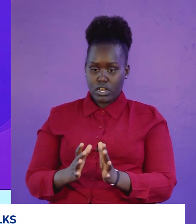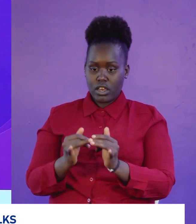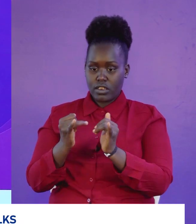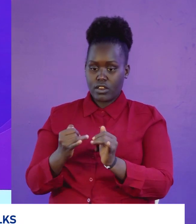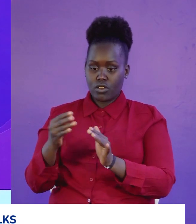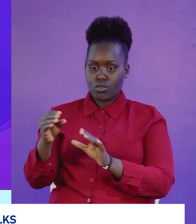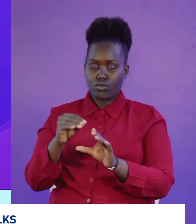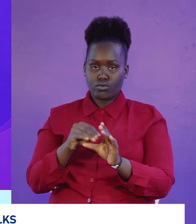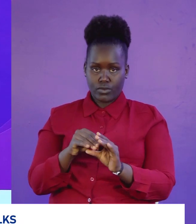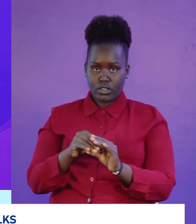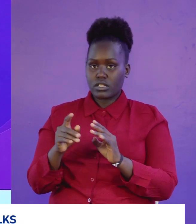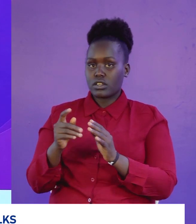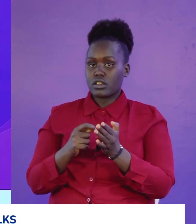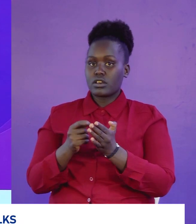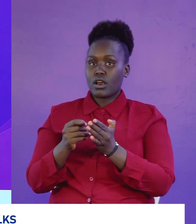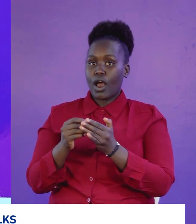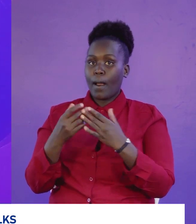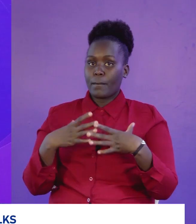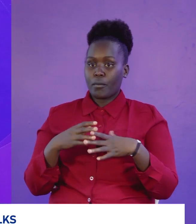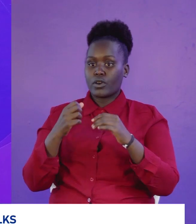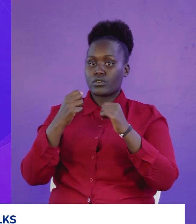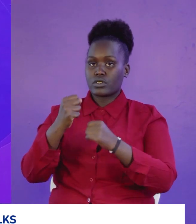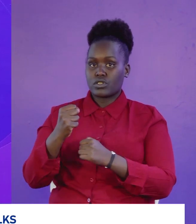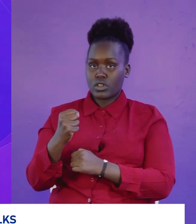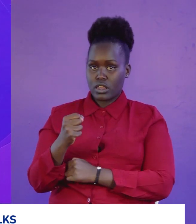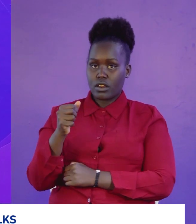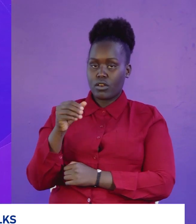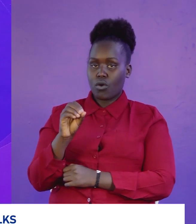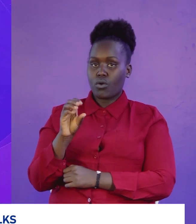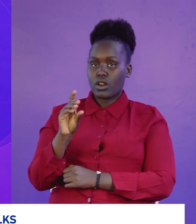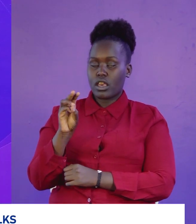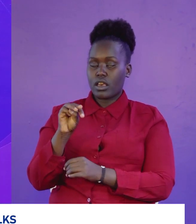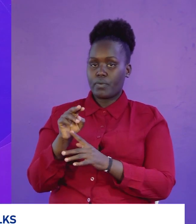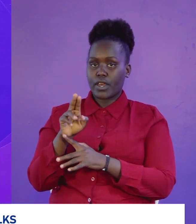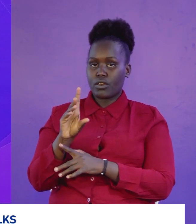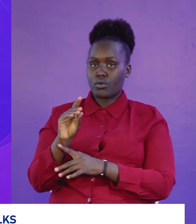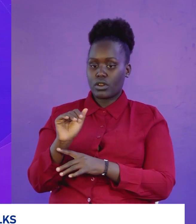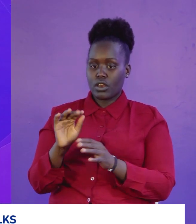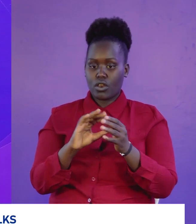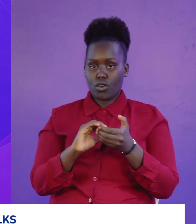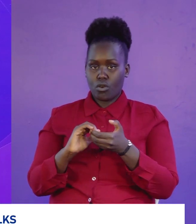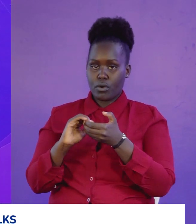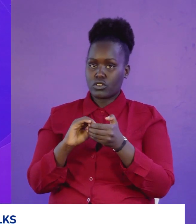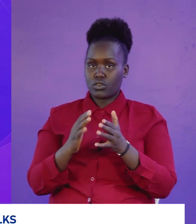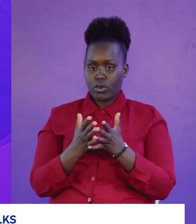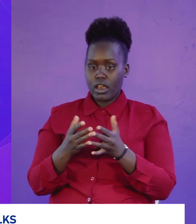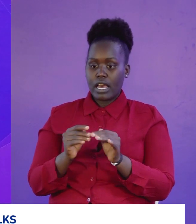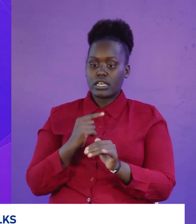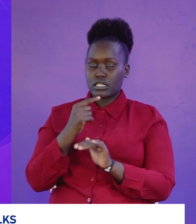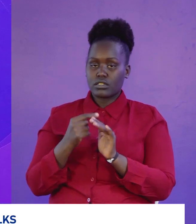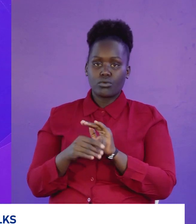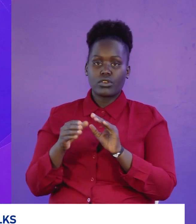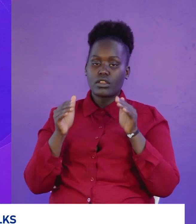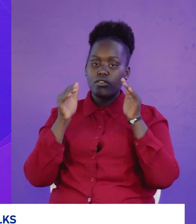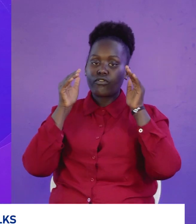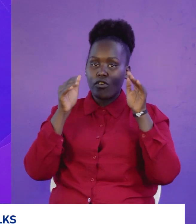officials pledged to strengthen the ODM-UDA cooperation at the grassroots level, emphasizing their